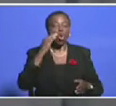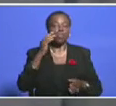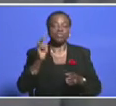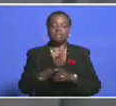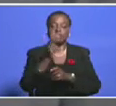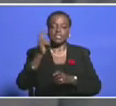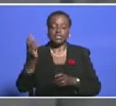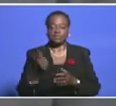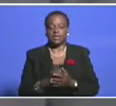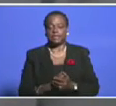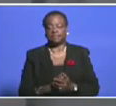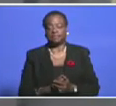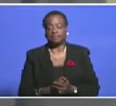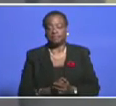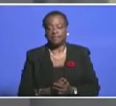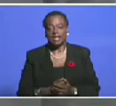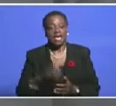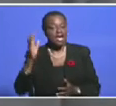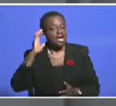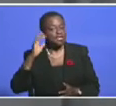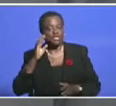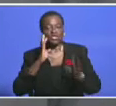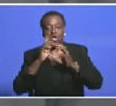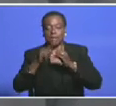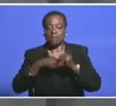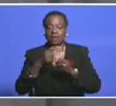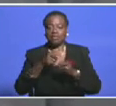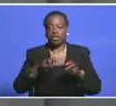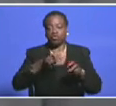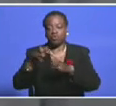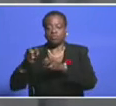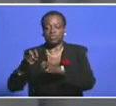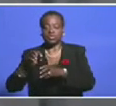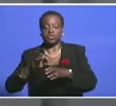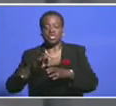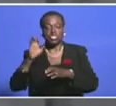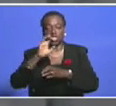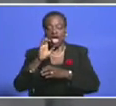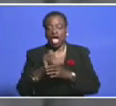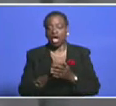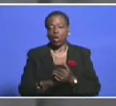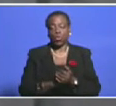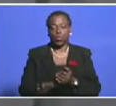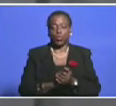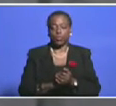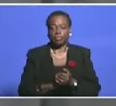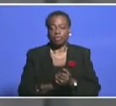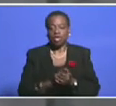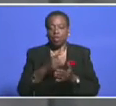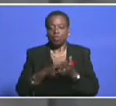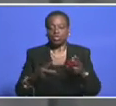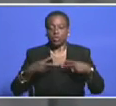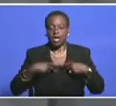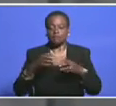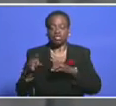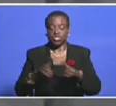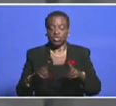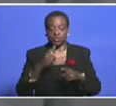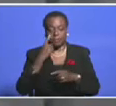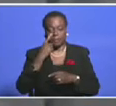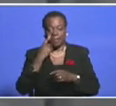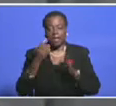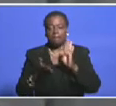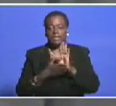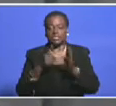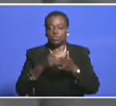And Ramon, we heard you there just now talking about the trip to Chicago that you guys had. Talk a little bit about what you have to do based on what you saw there to maybe